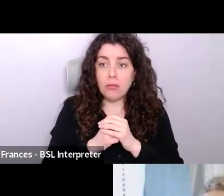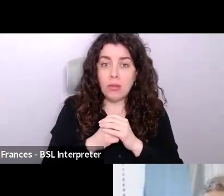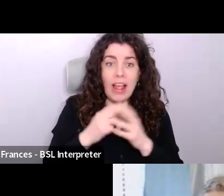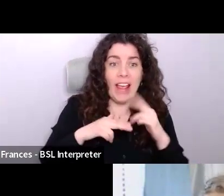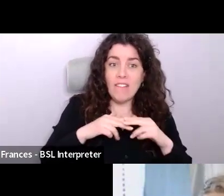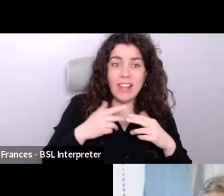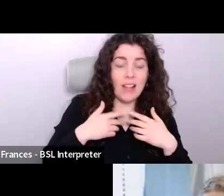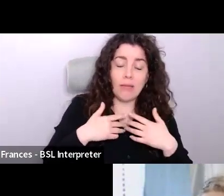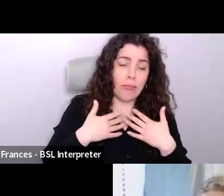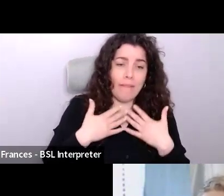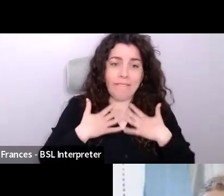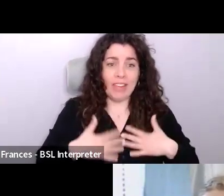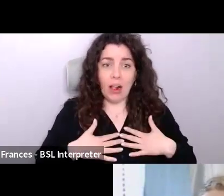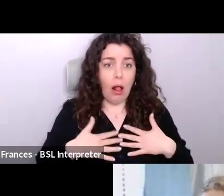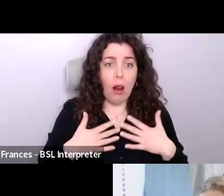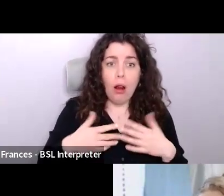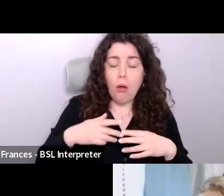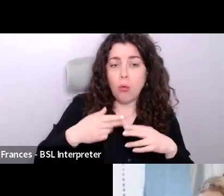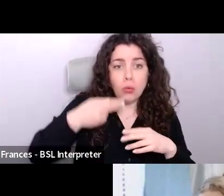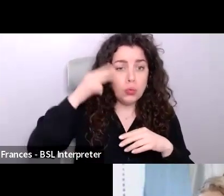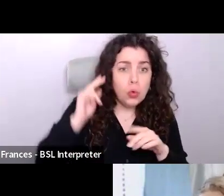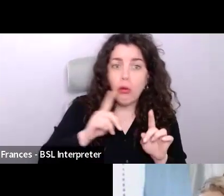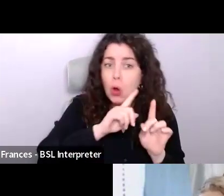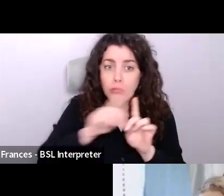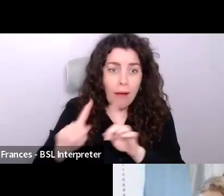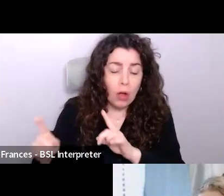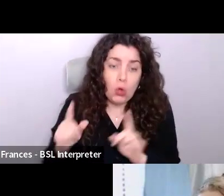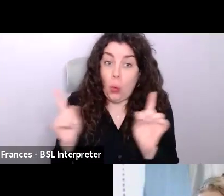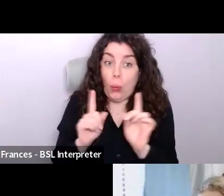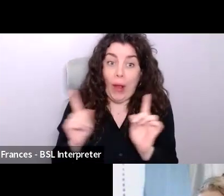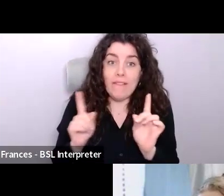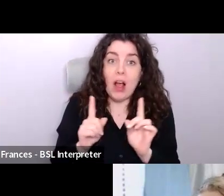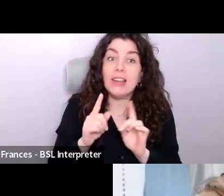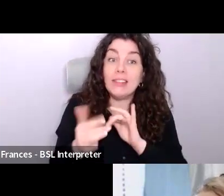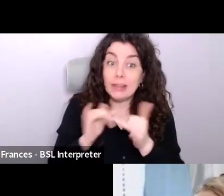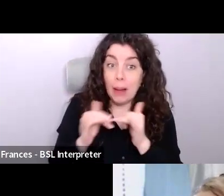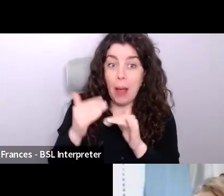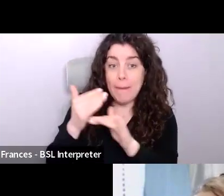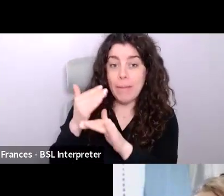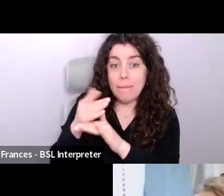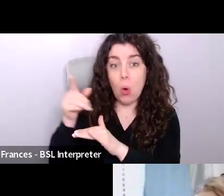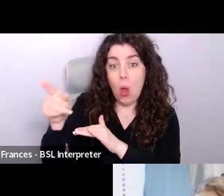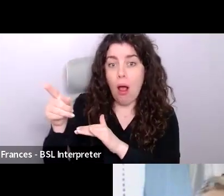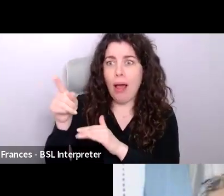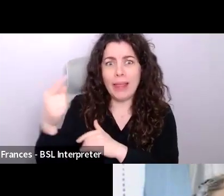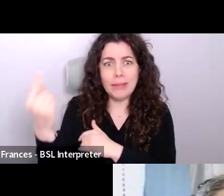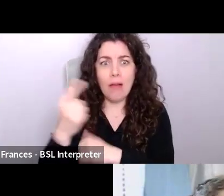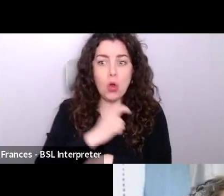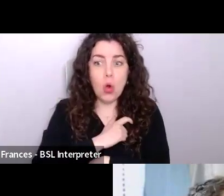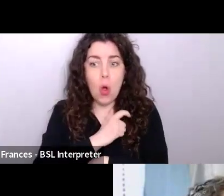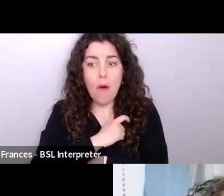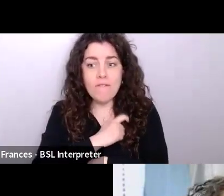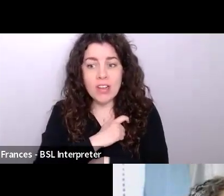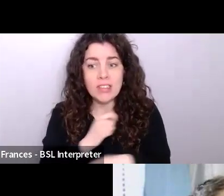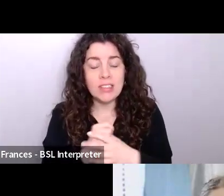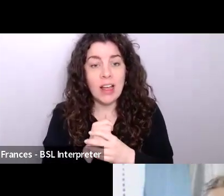neurodivergence or whatever that may be. So, a lot of the time employers are a little bit nervous. They feel like they need to